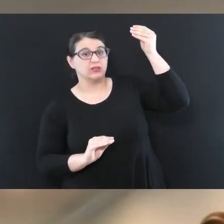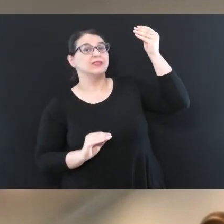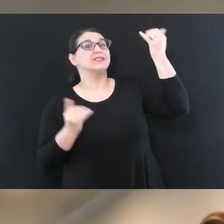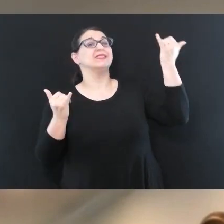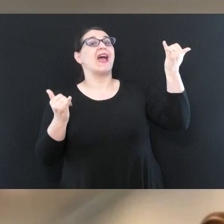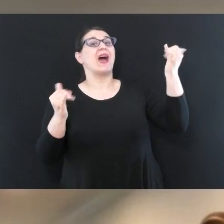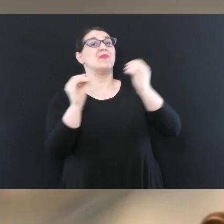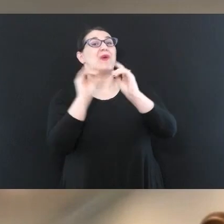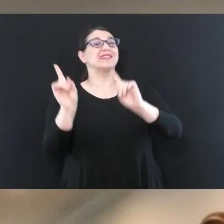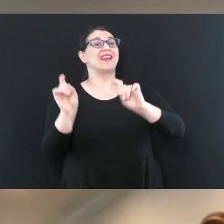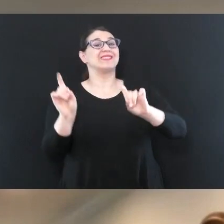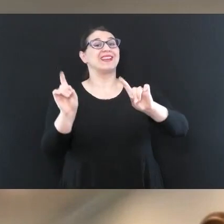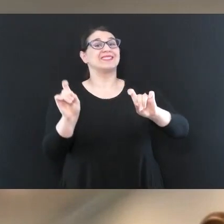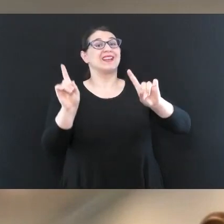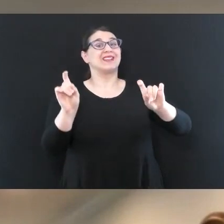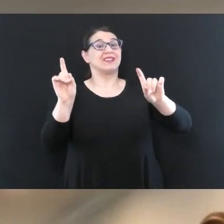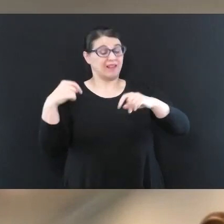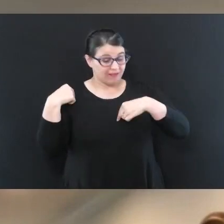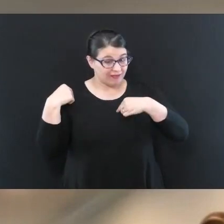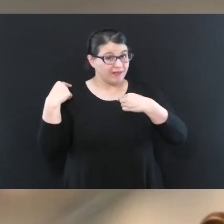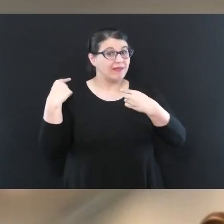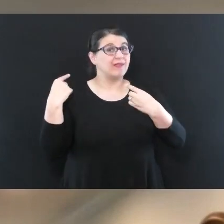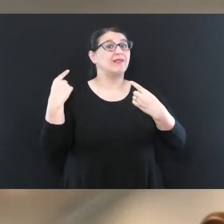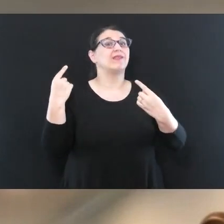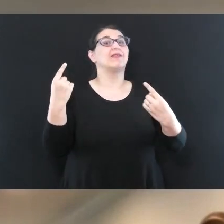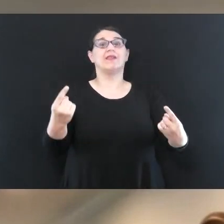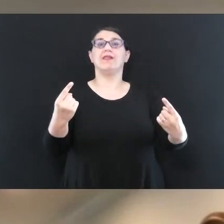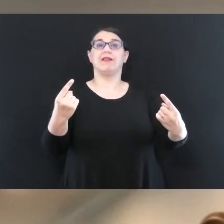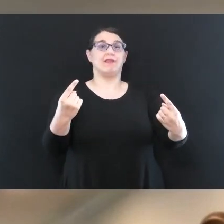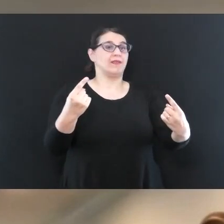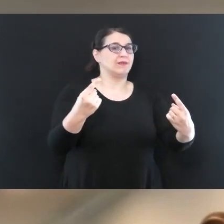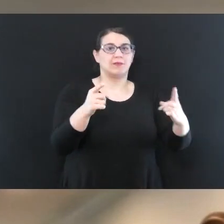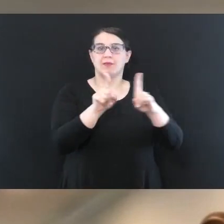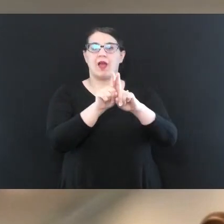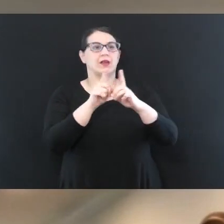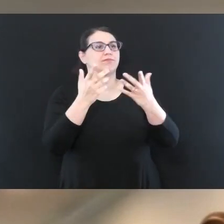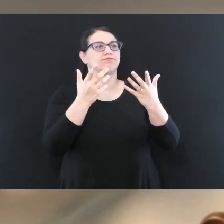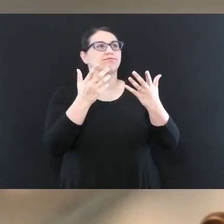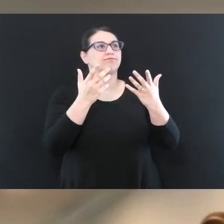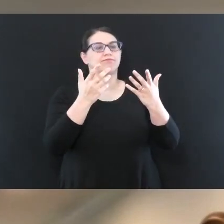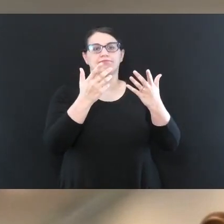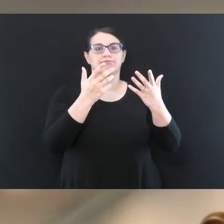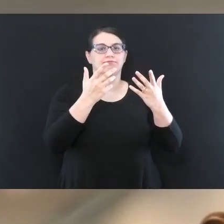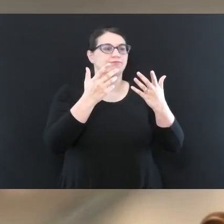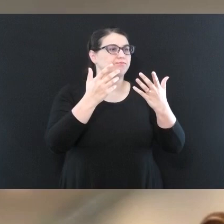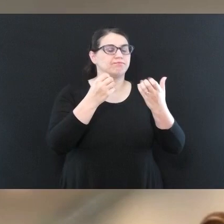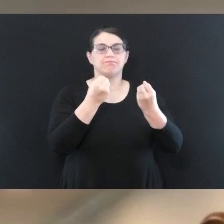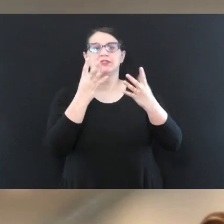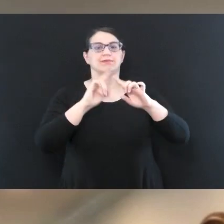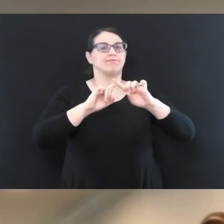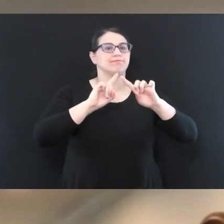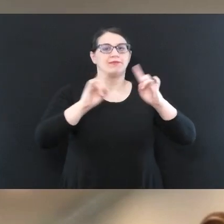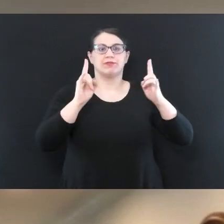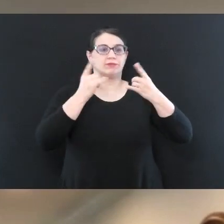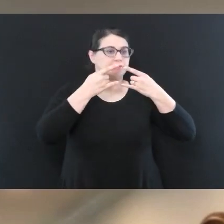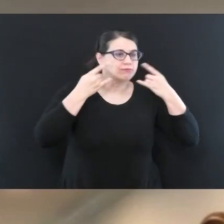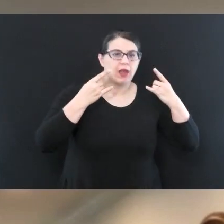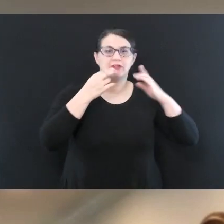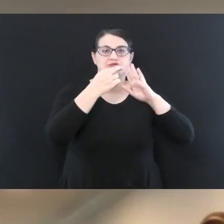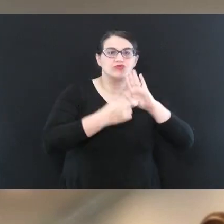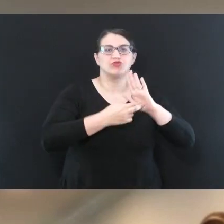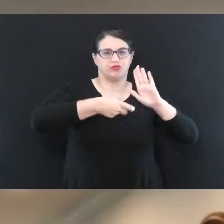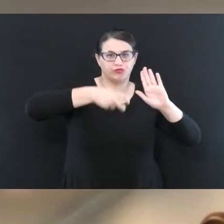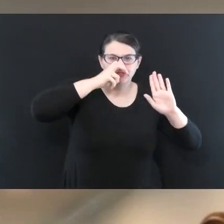testing and continued intervention or mitigation measures that we are very